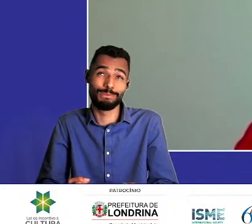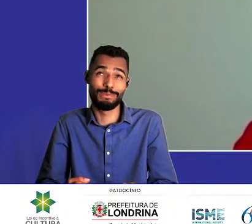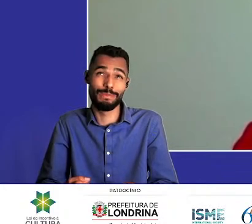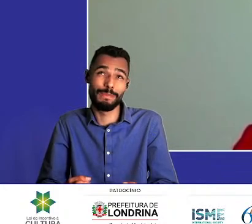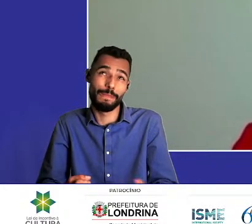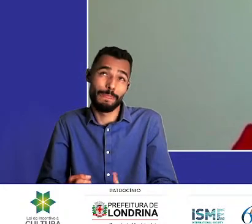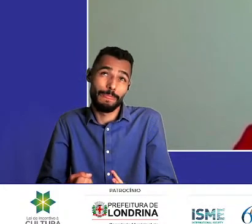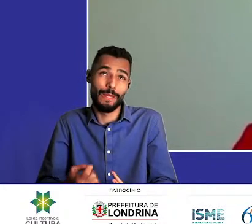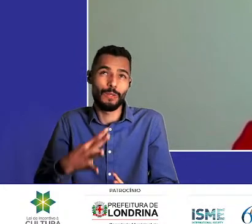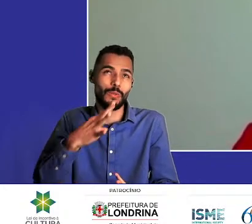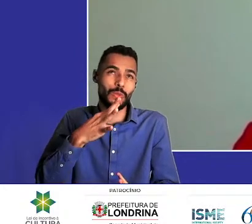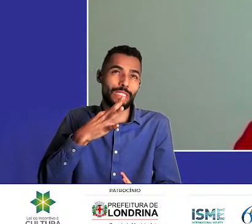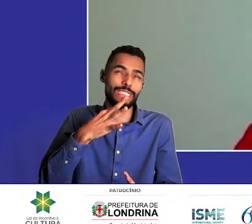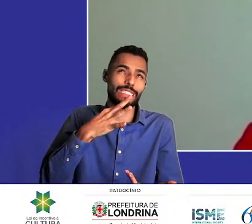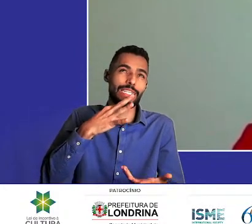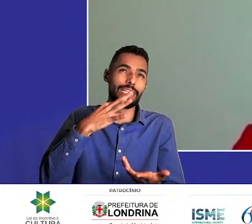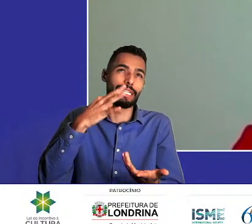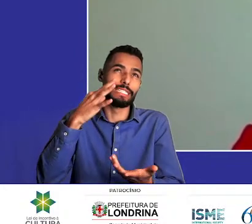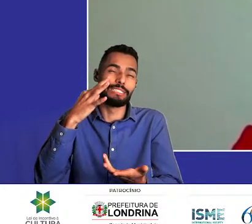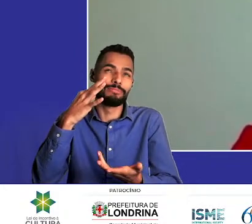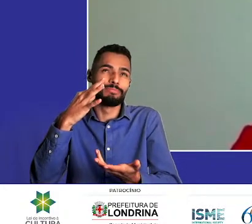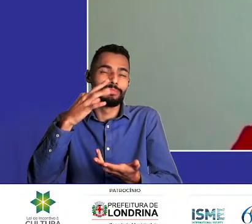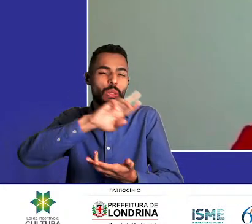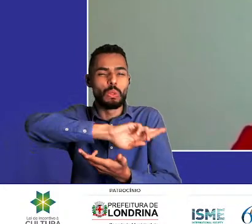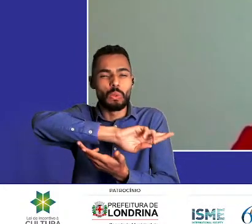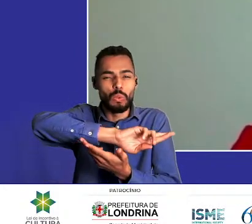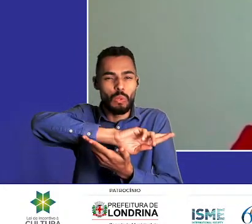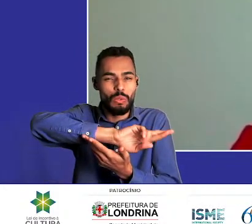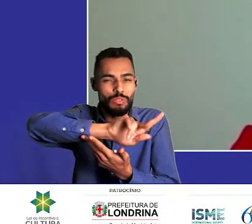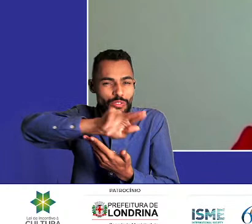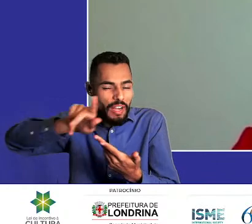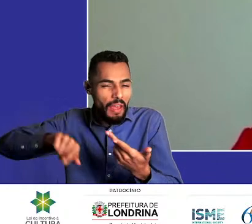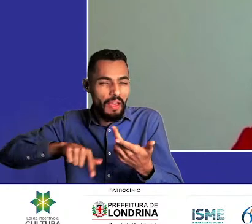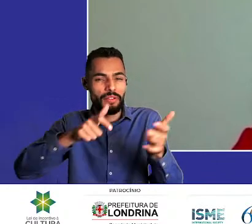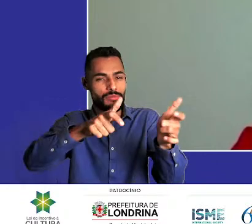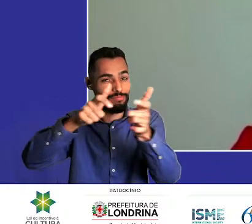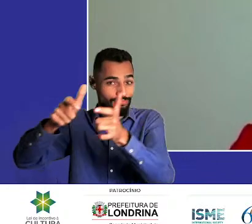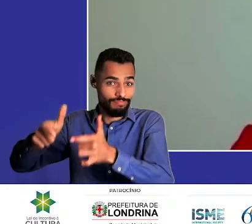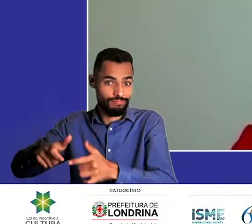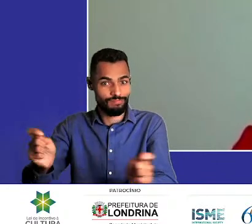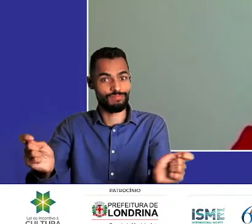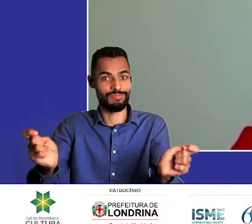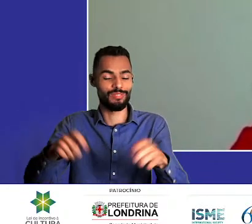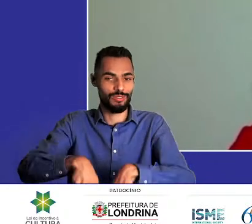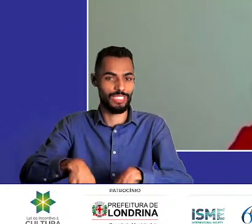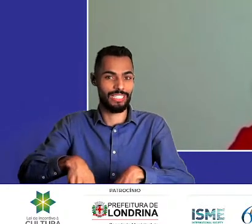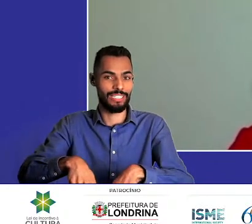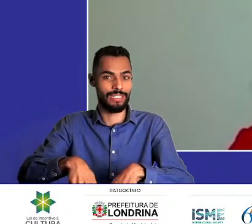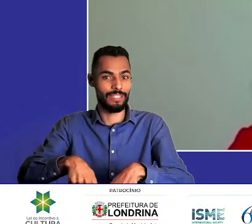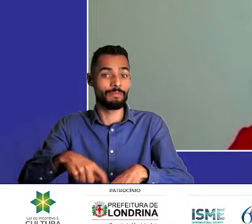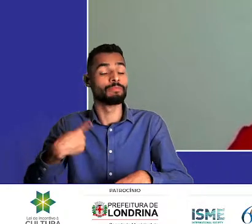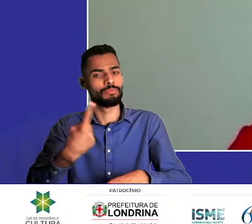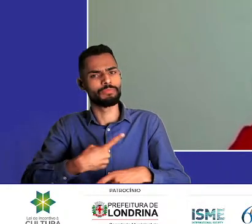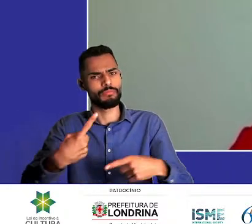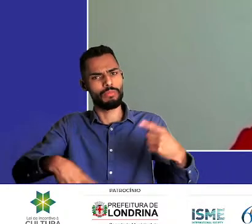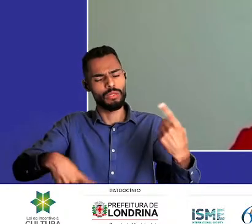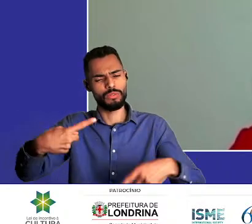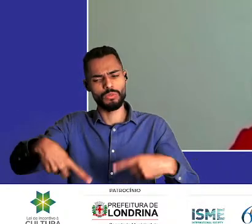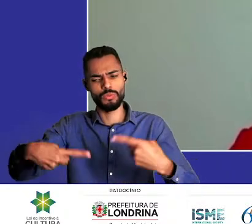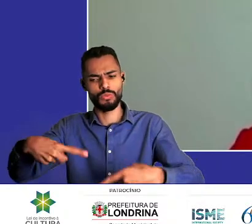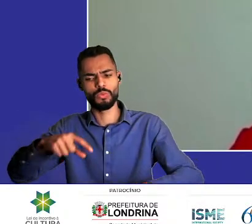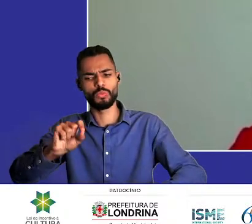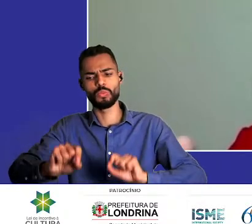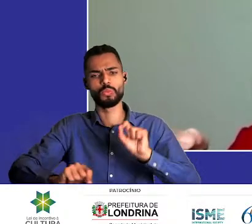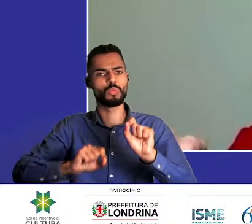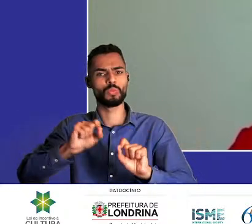Diverse, as we have been discussing for a while now, can be discussed taking into